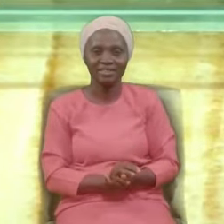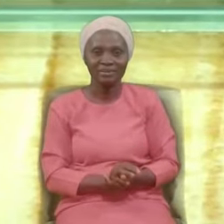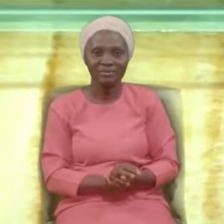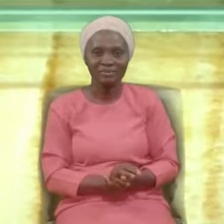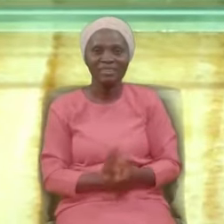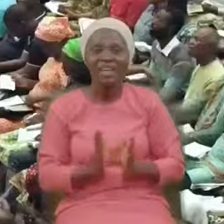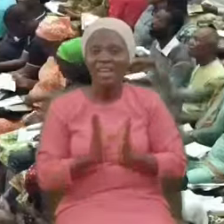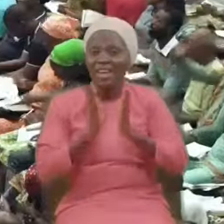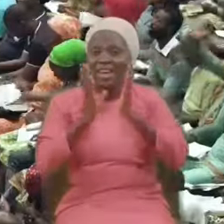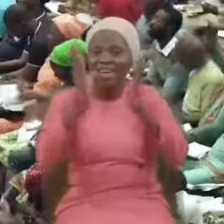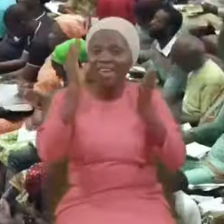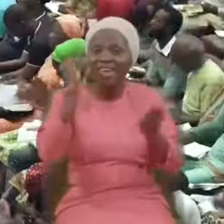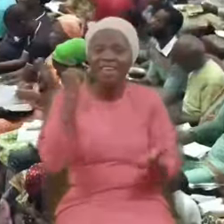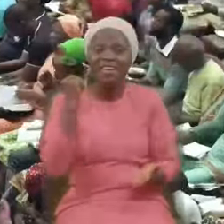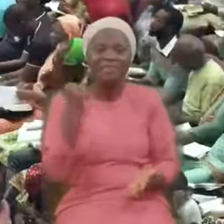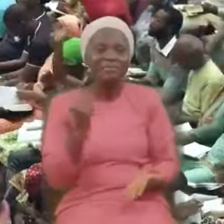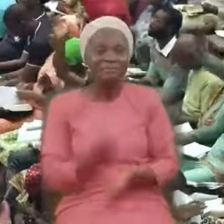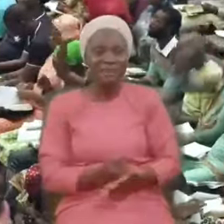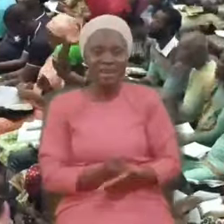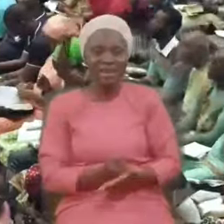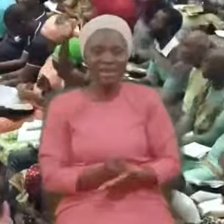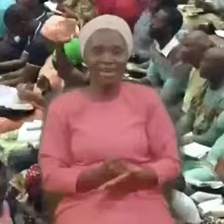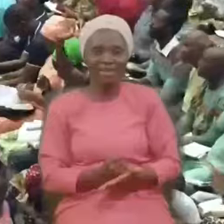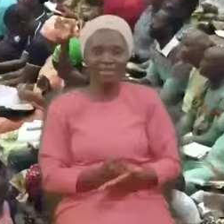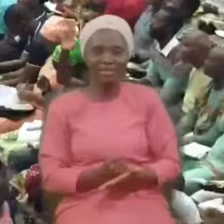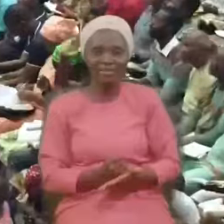Give me a good amen.